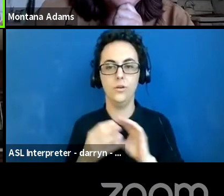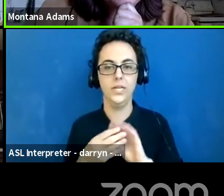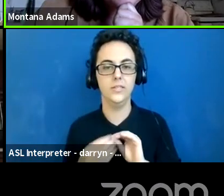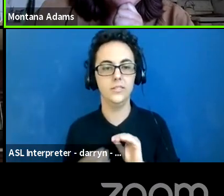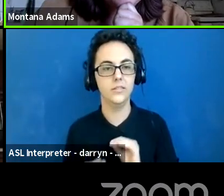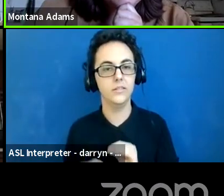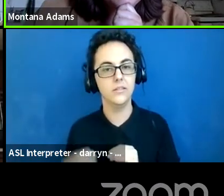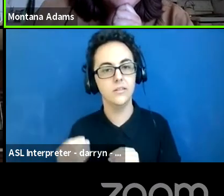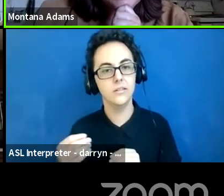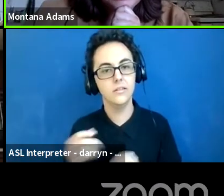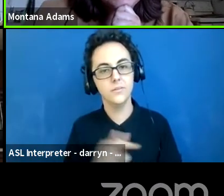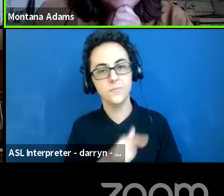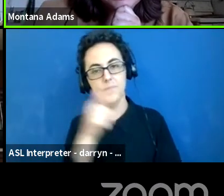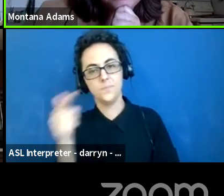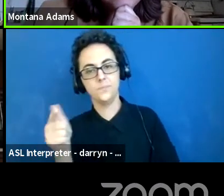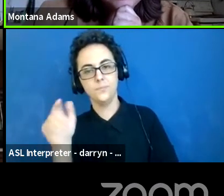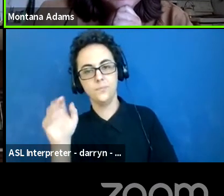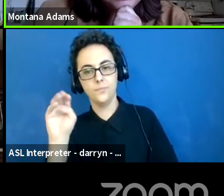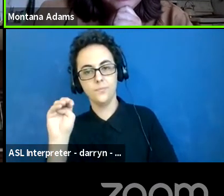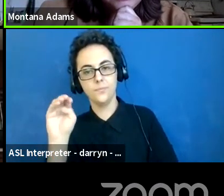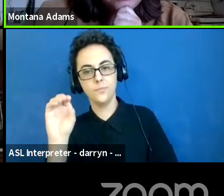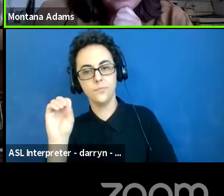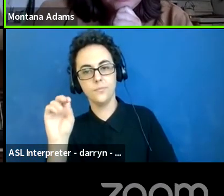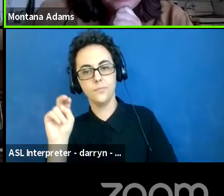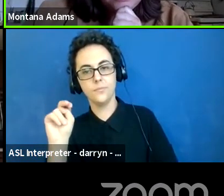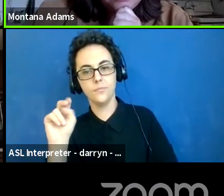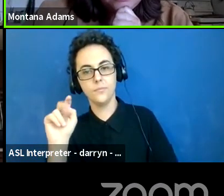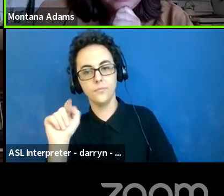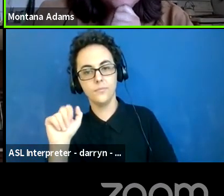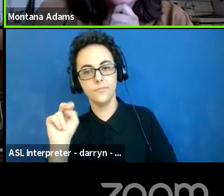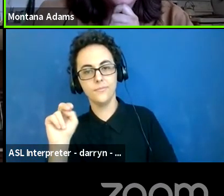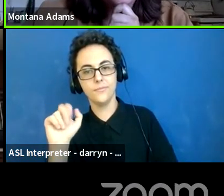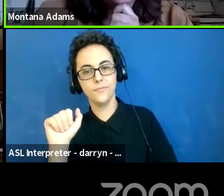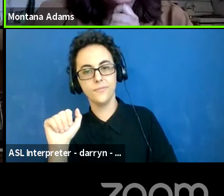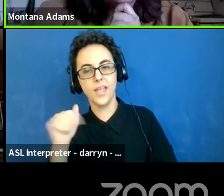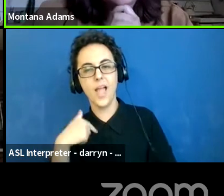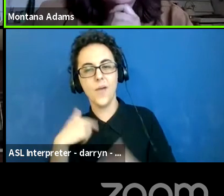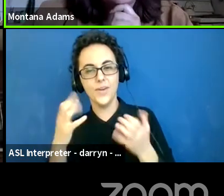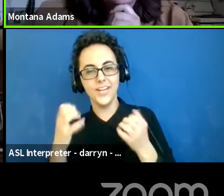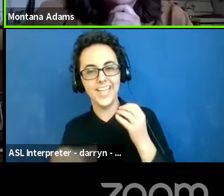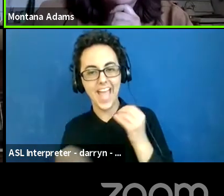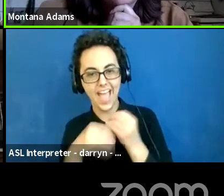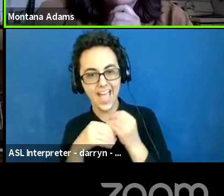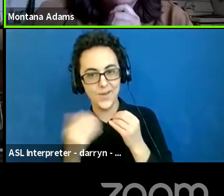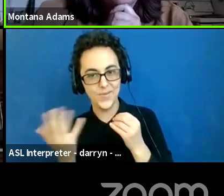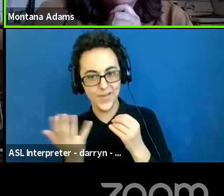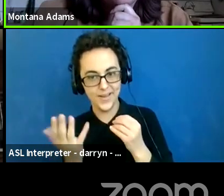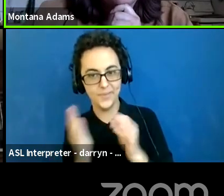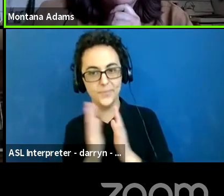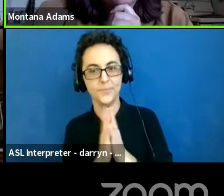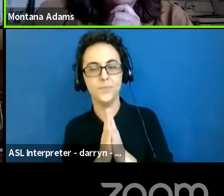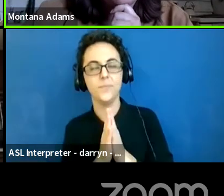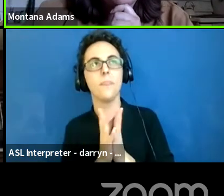Also, one thing I wanted to add to that was also kind of dismantling,